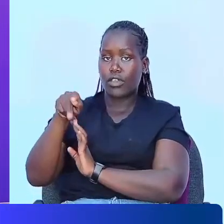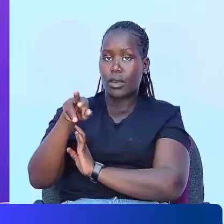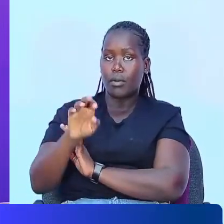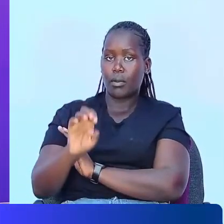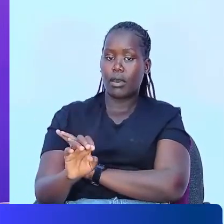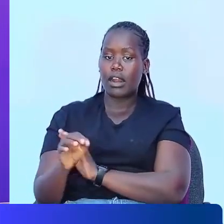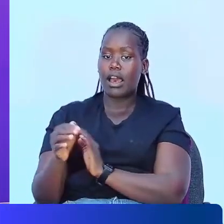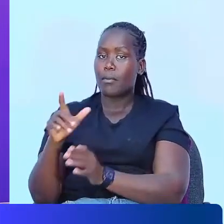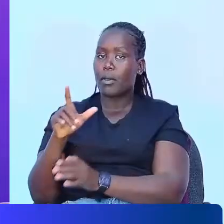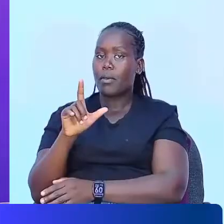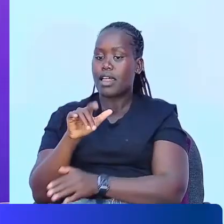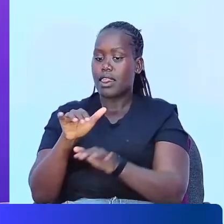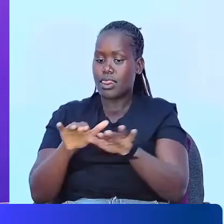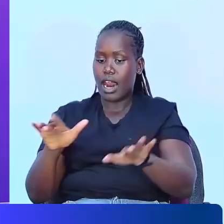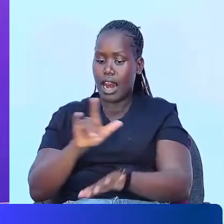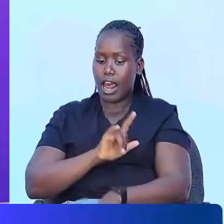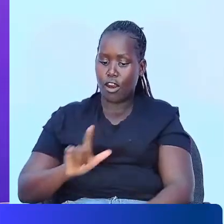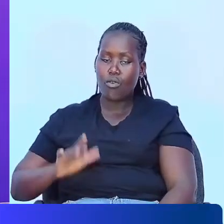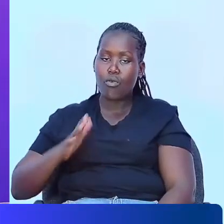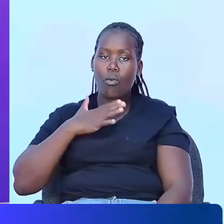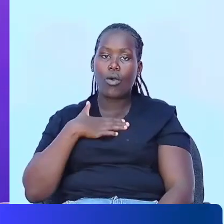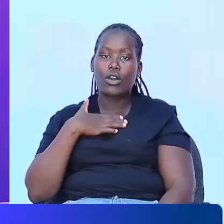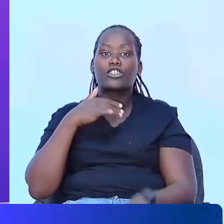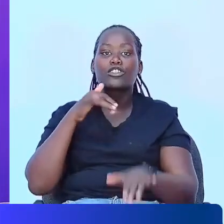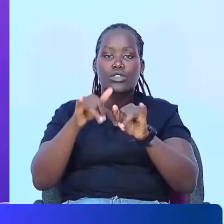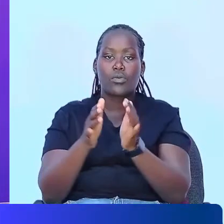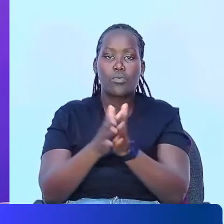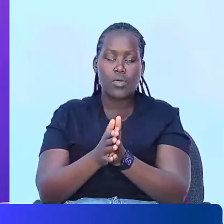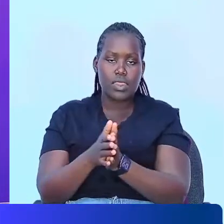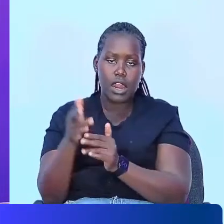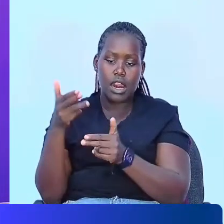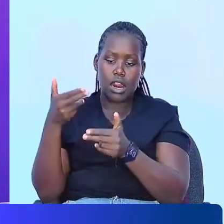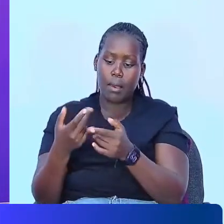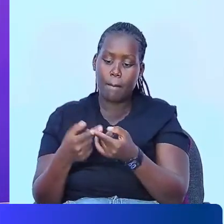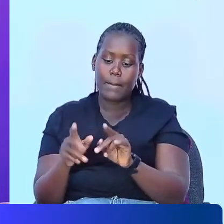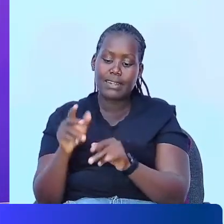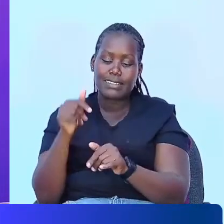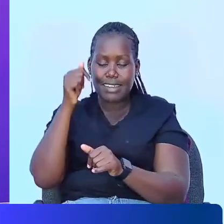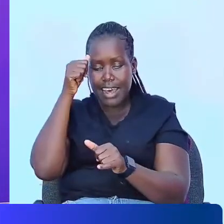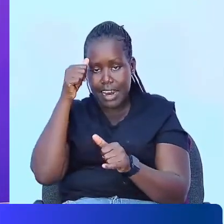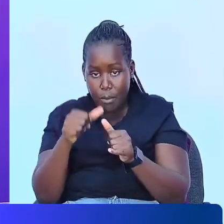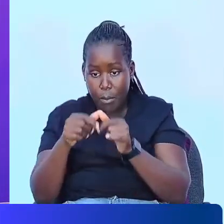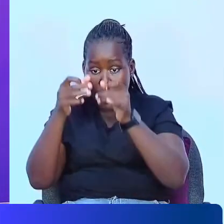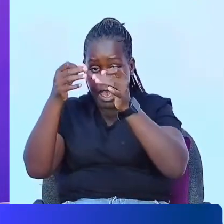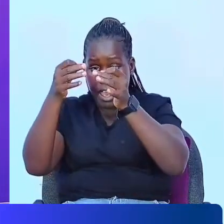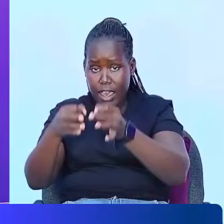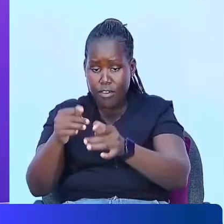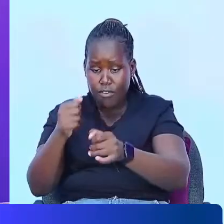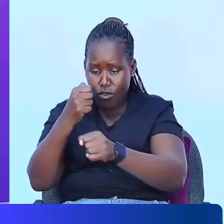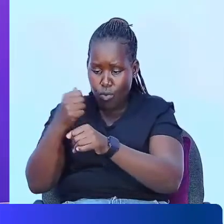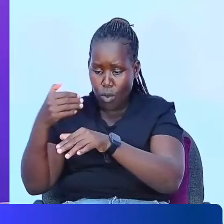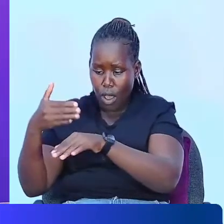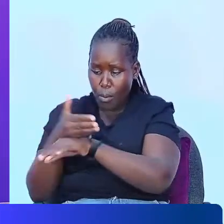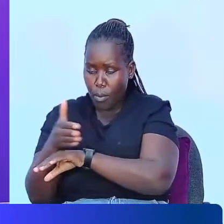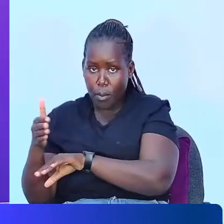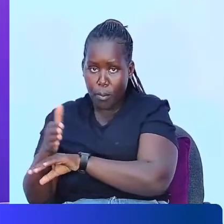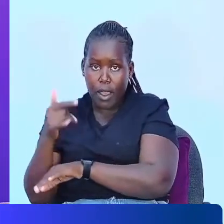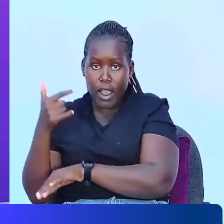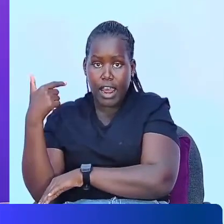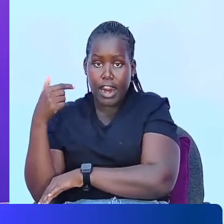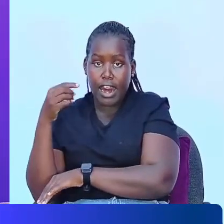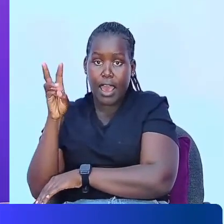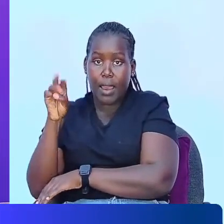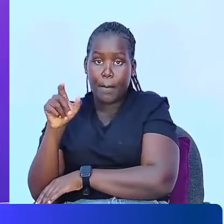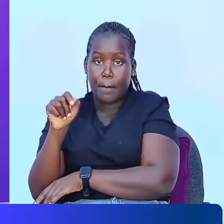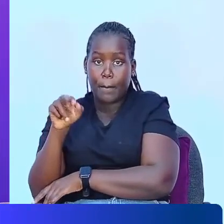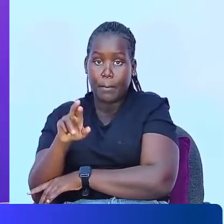maintain the name on the account numbers. But remember, if you do a fraud on that meter, if someone